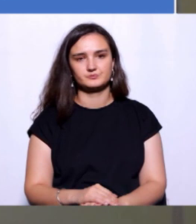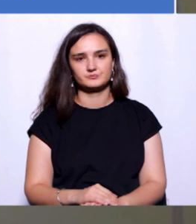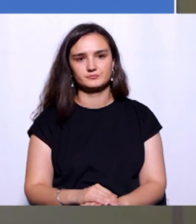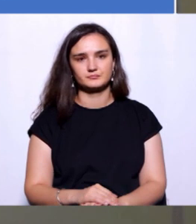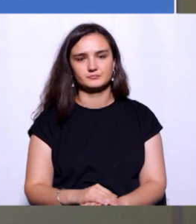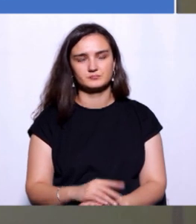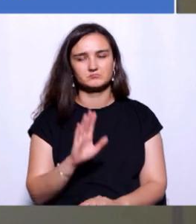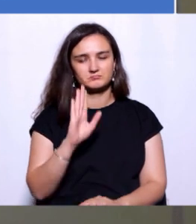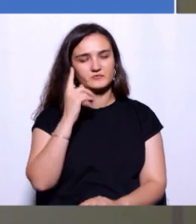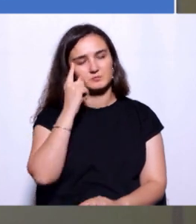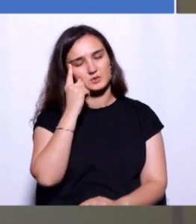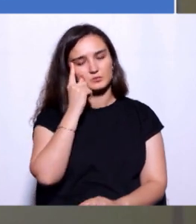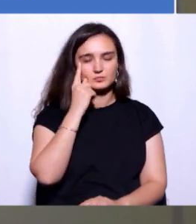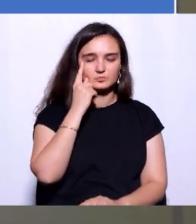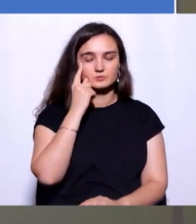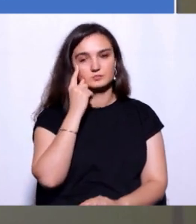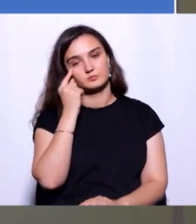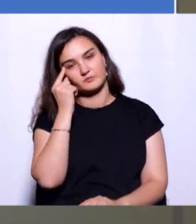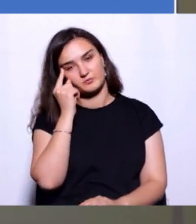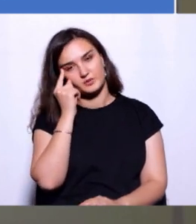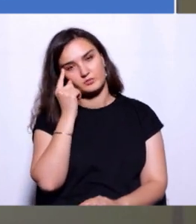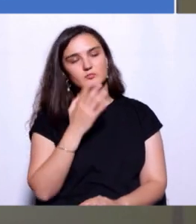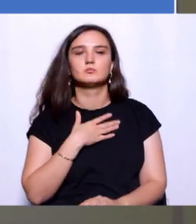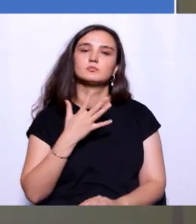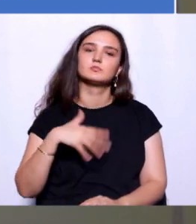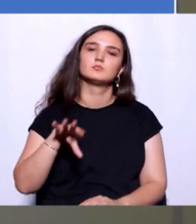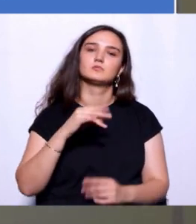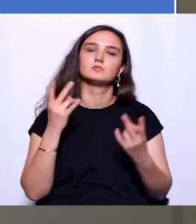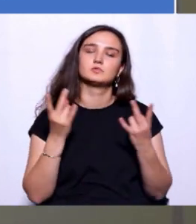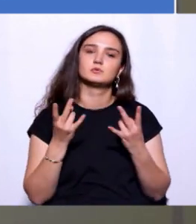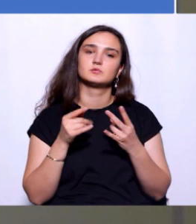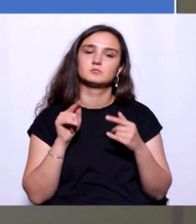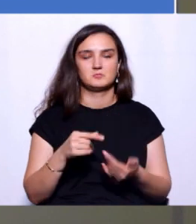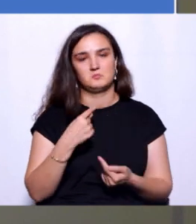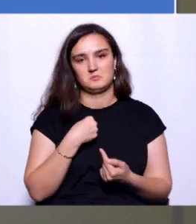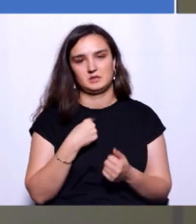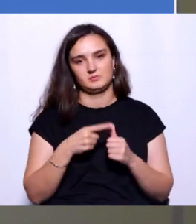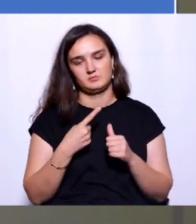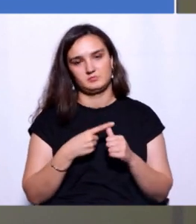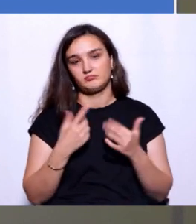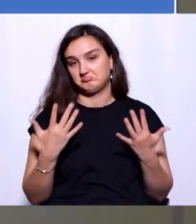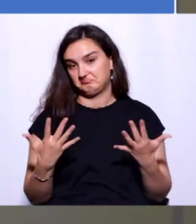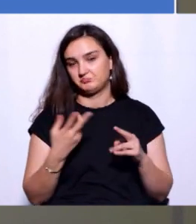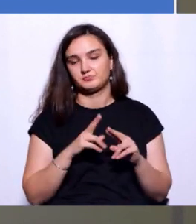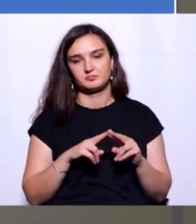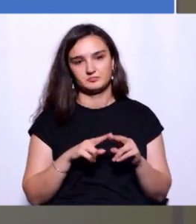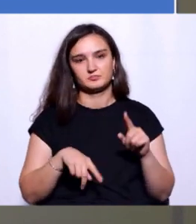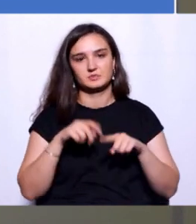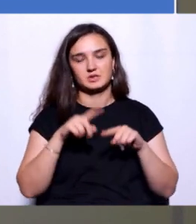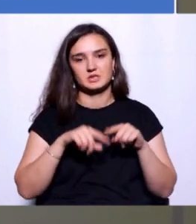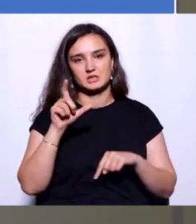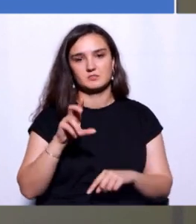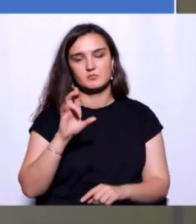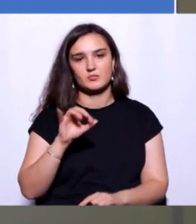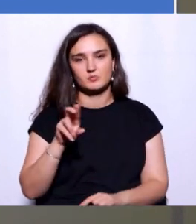Let me think. I think that we need here me. So, cousin